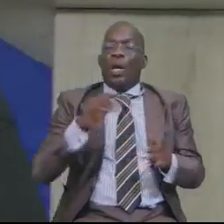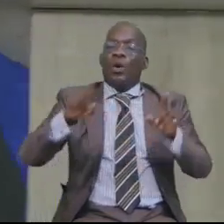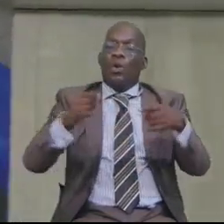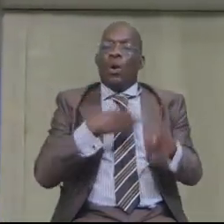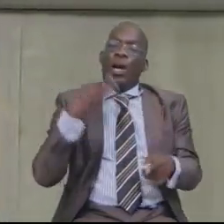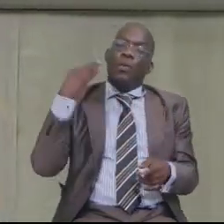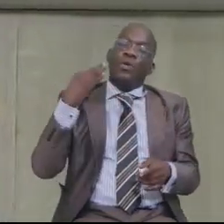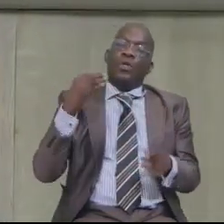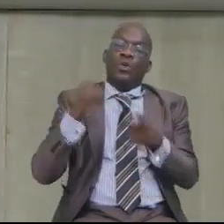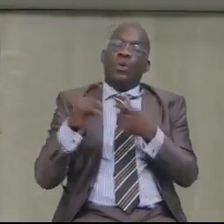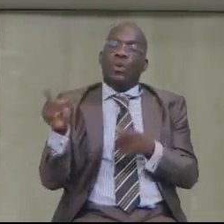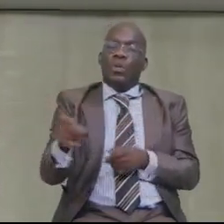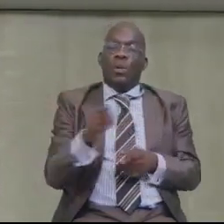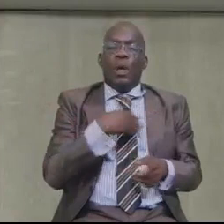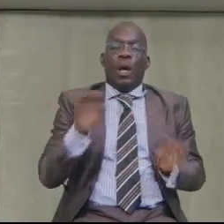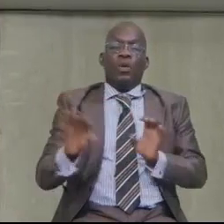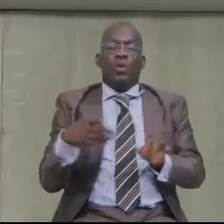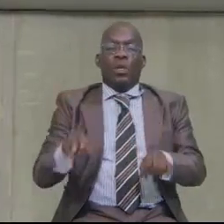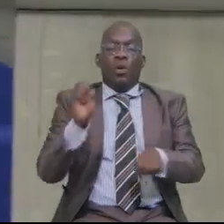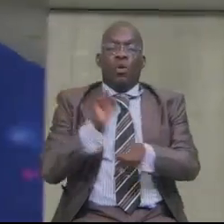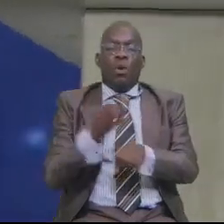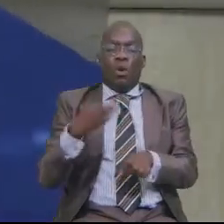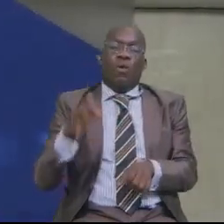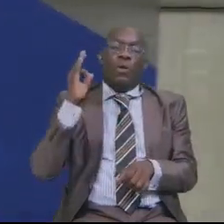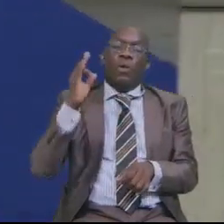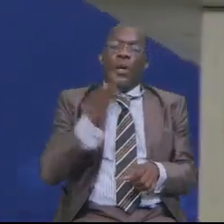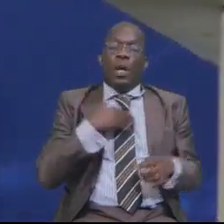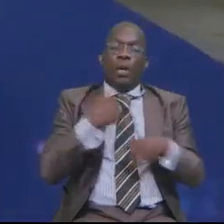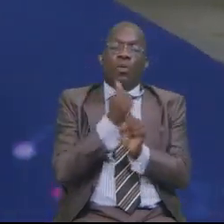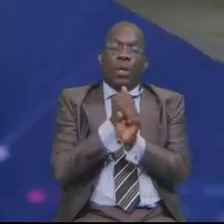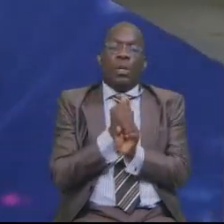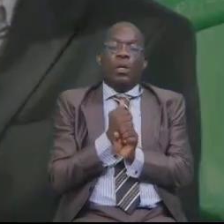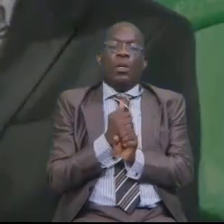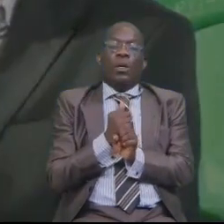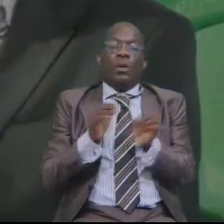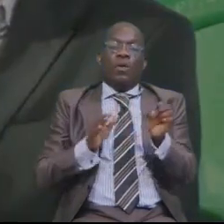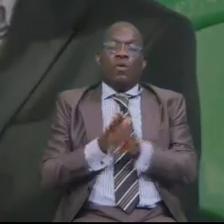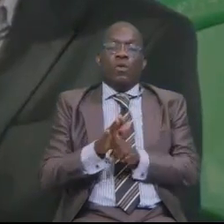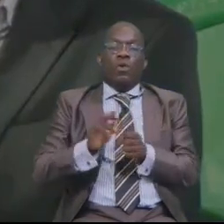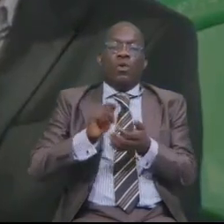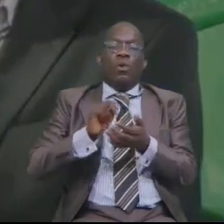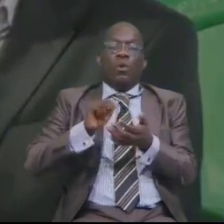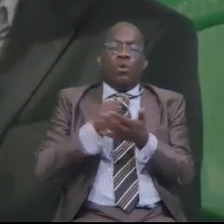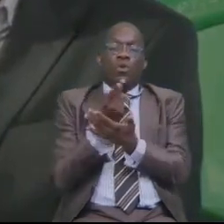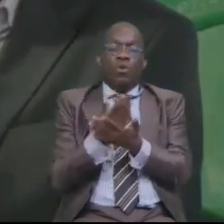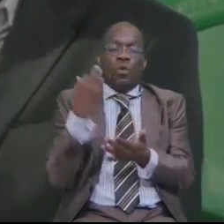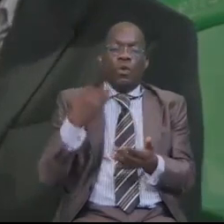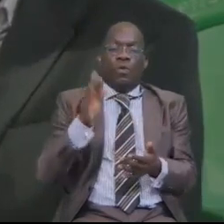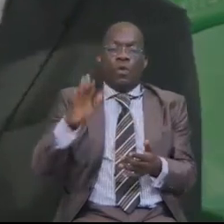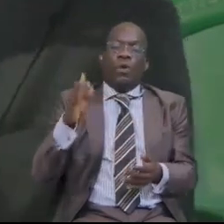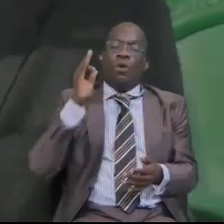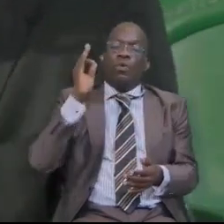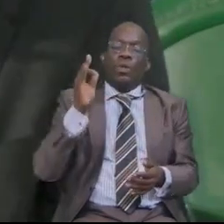the work of an evangelist and make full proof of thy ministry. We're coming to point number 3